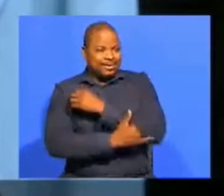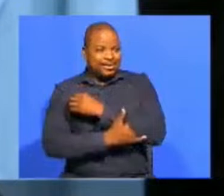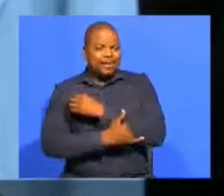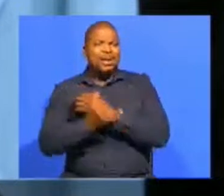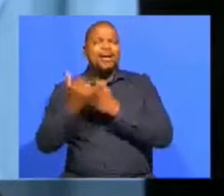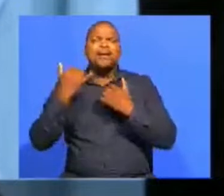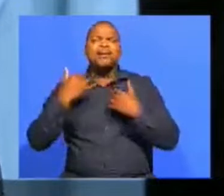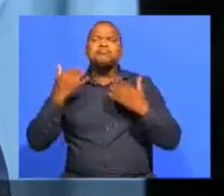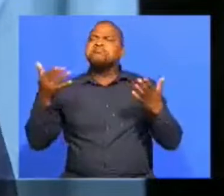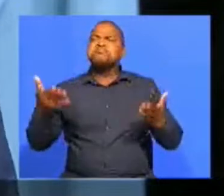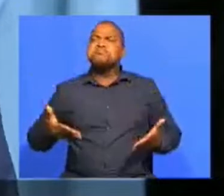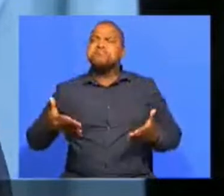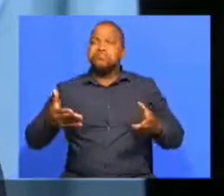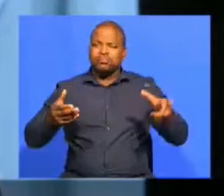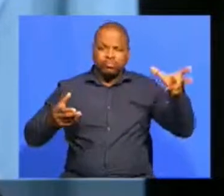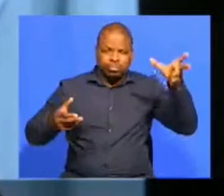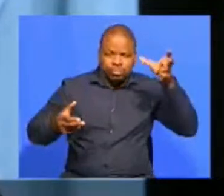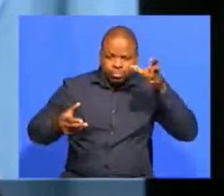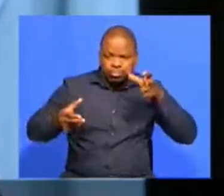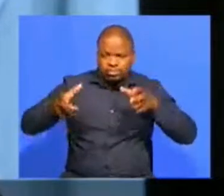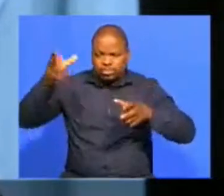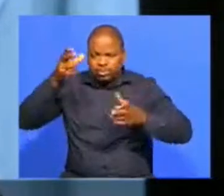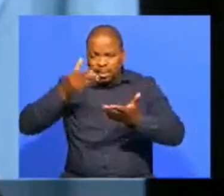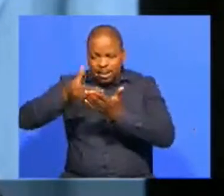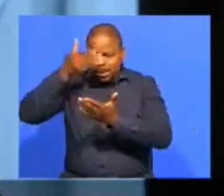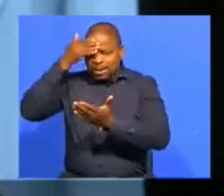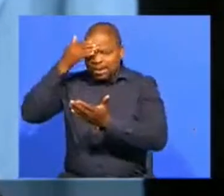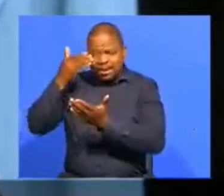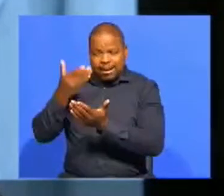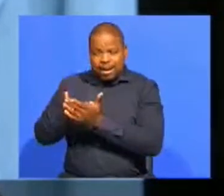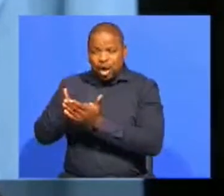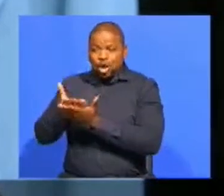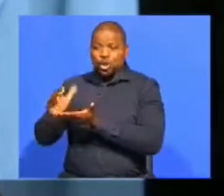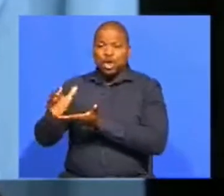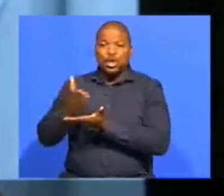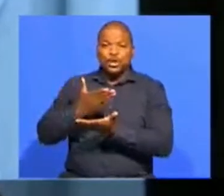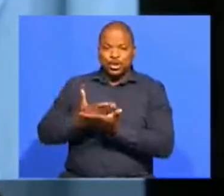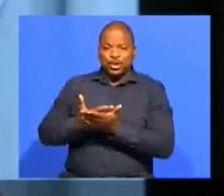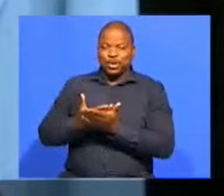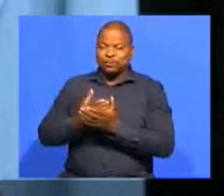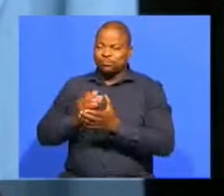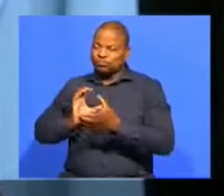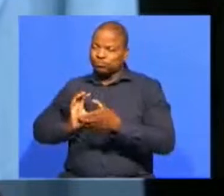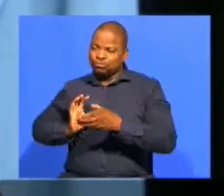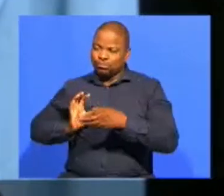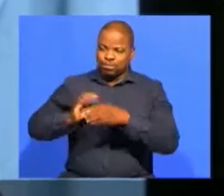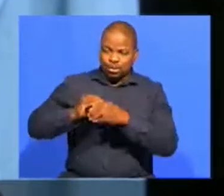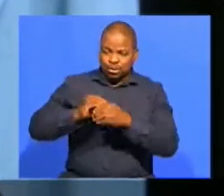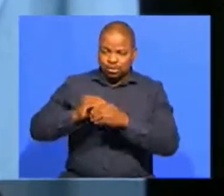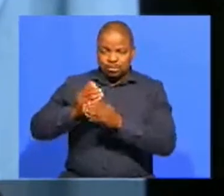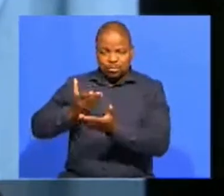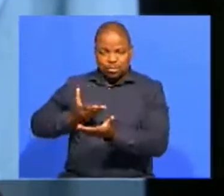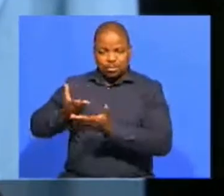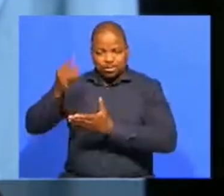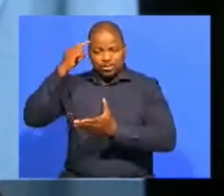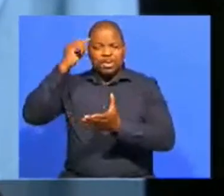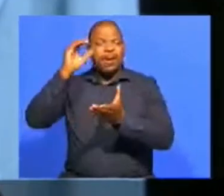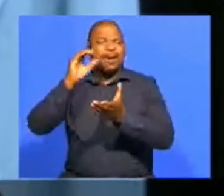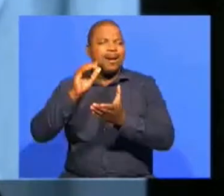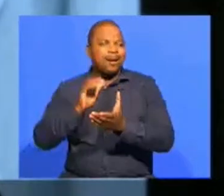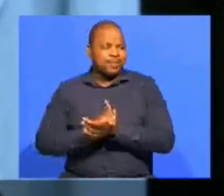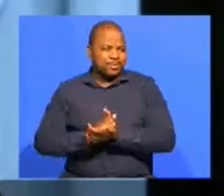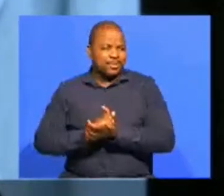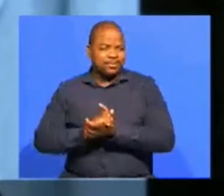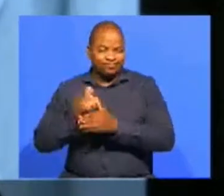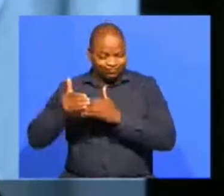here to listen, to learn, to share, and engage in dialogue that I believe would lead